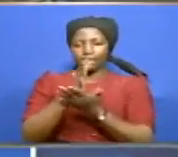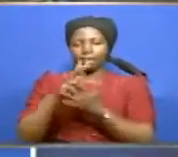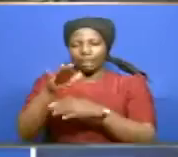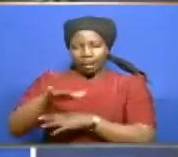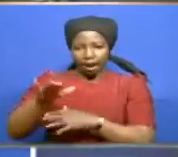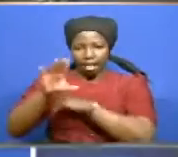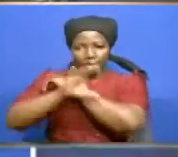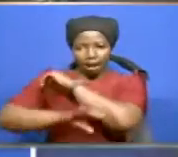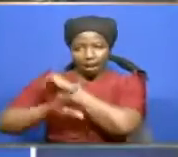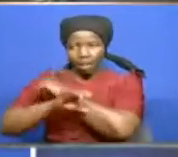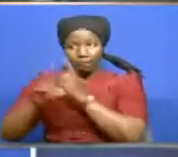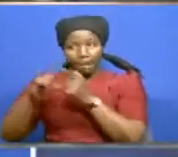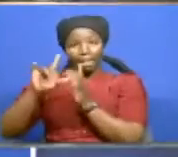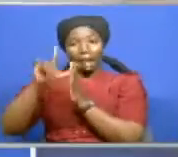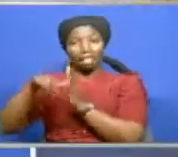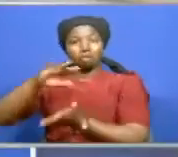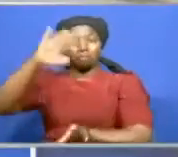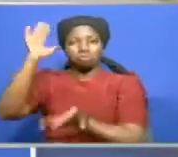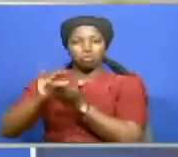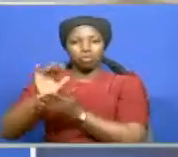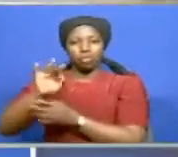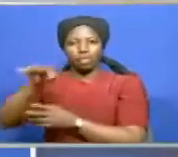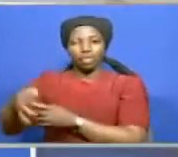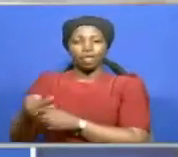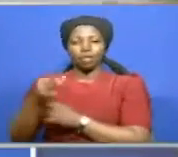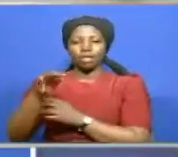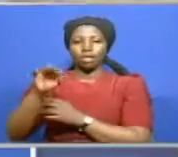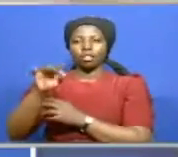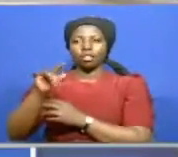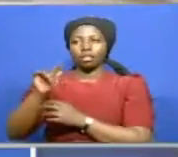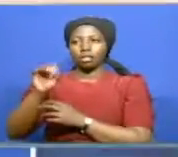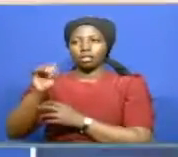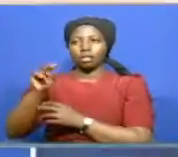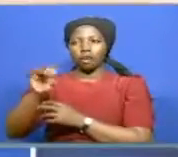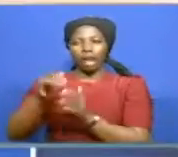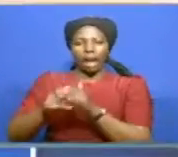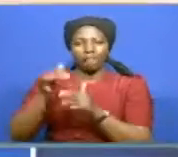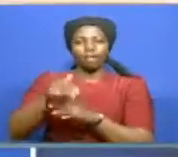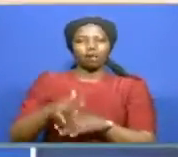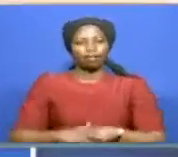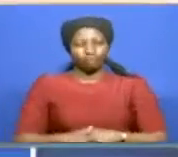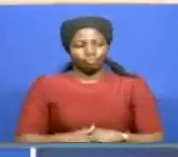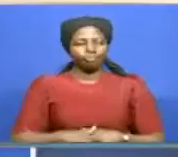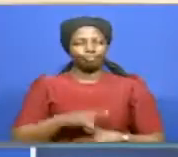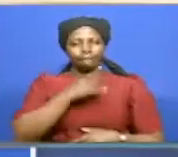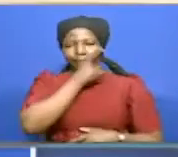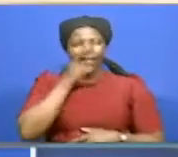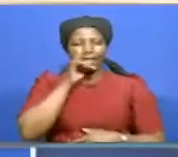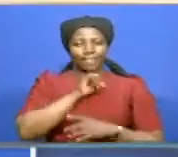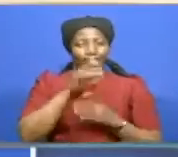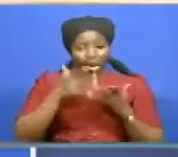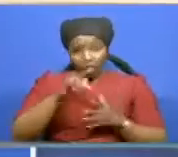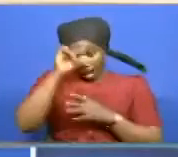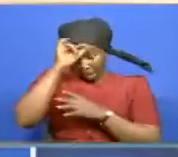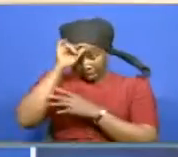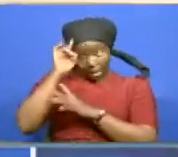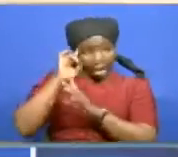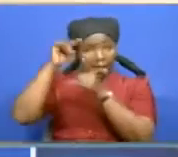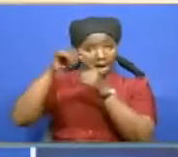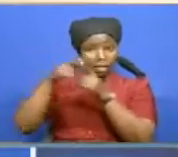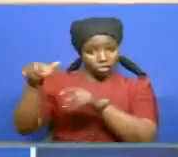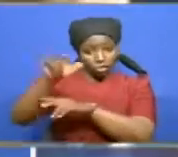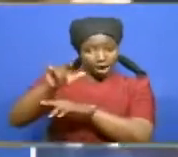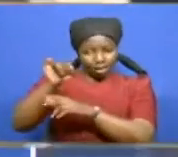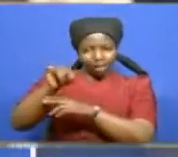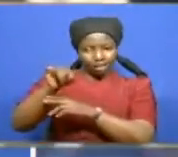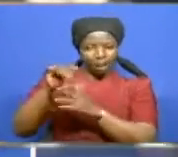since dropped to 3,000 tons after aquaculture funding dried up. Now the government is targeting to increase this by more than